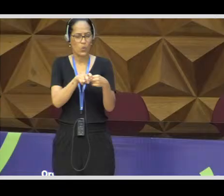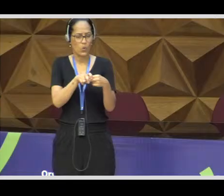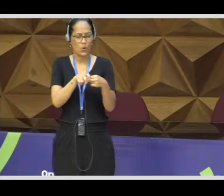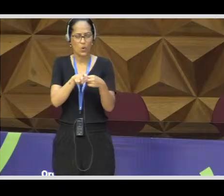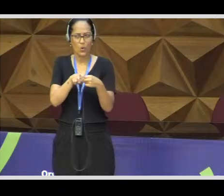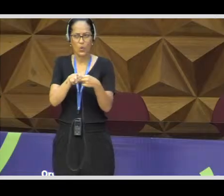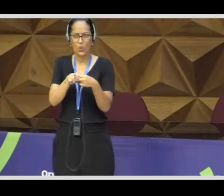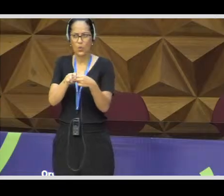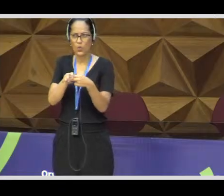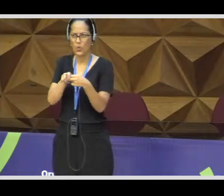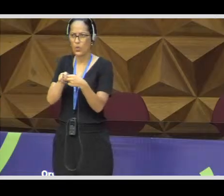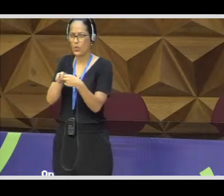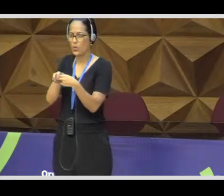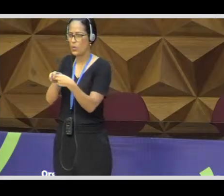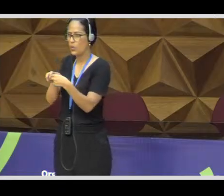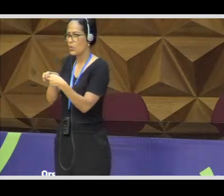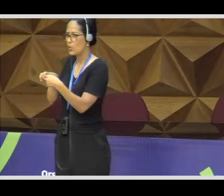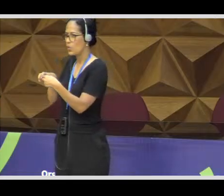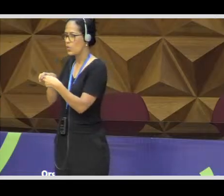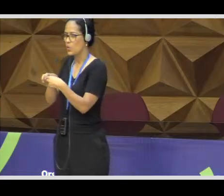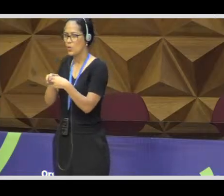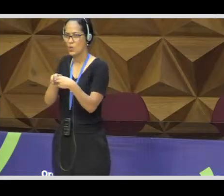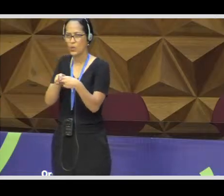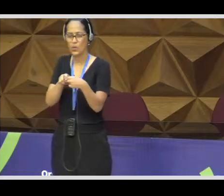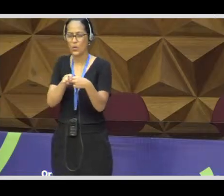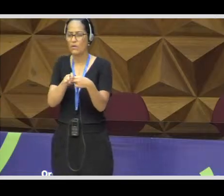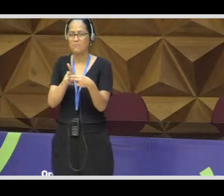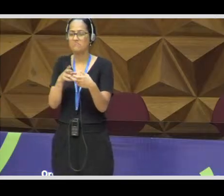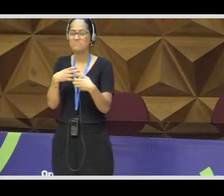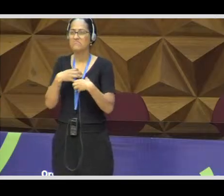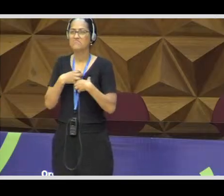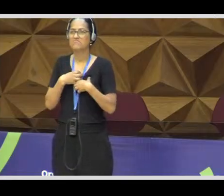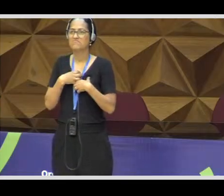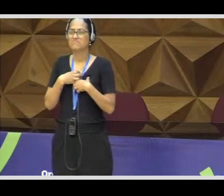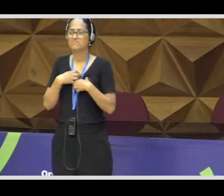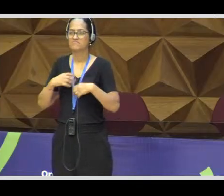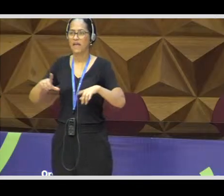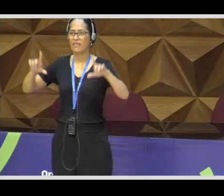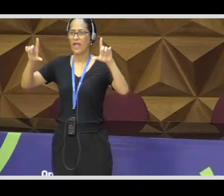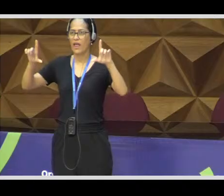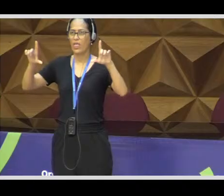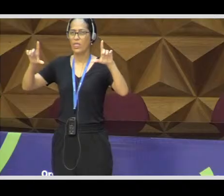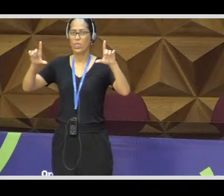only see a small amount of rotation in the screen. It is impossible to tell.